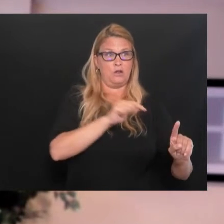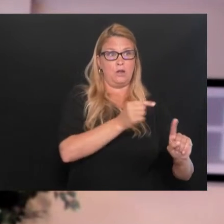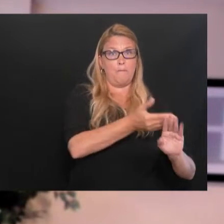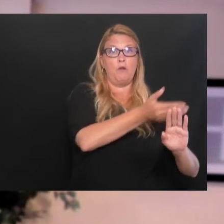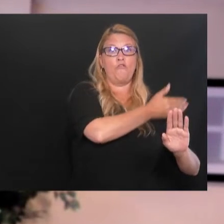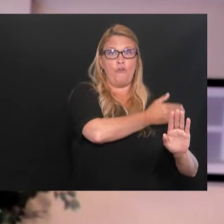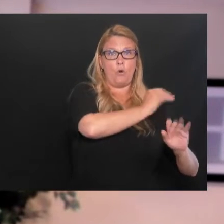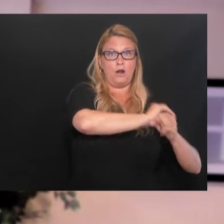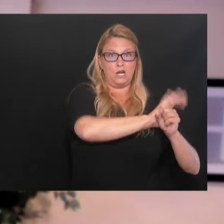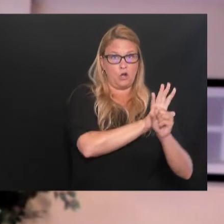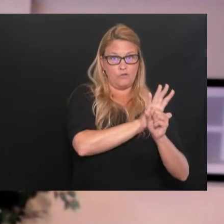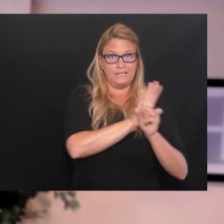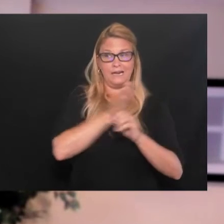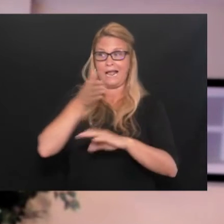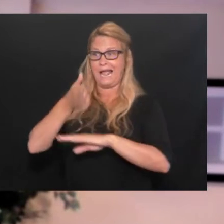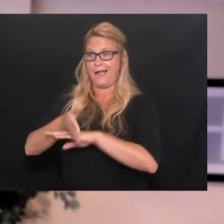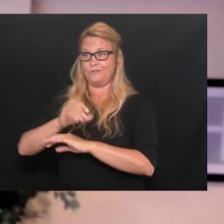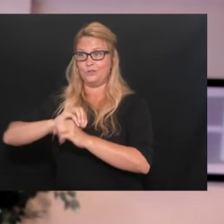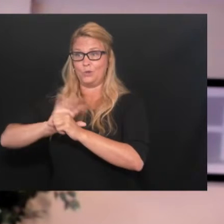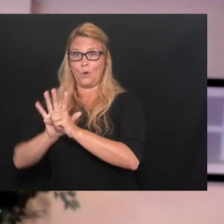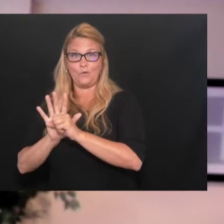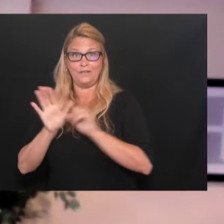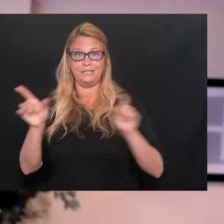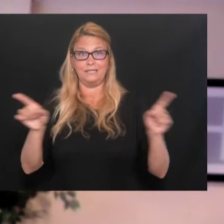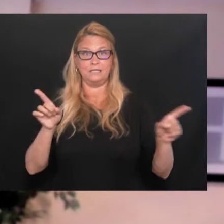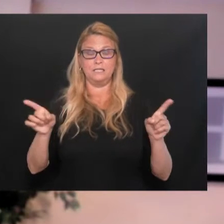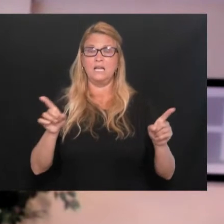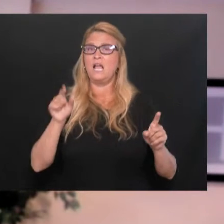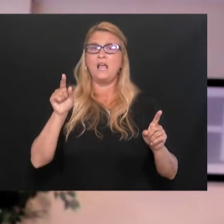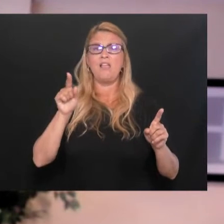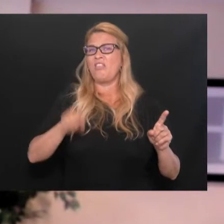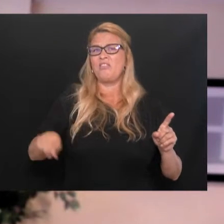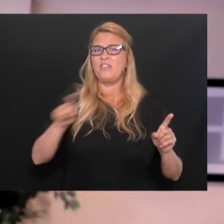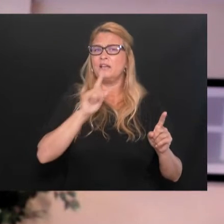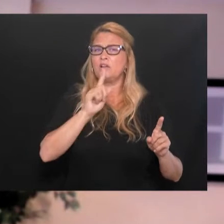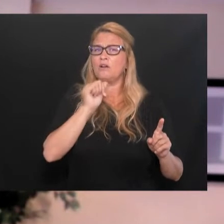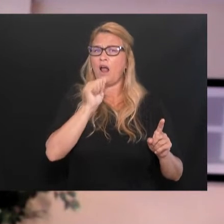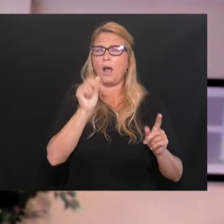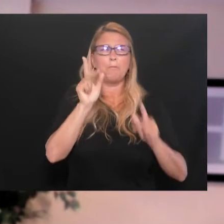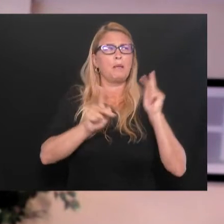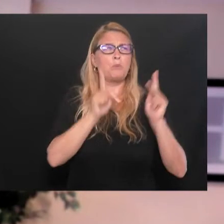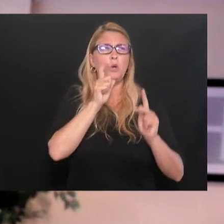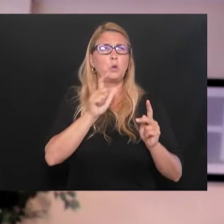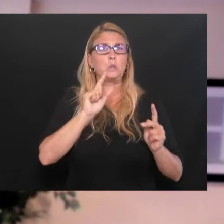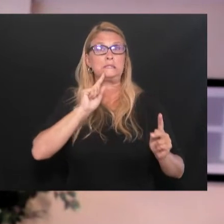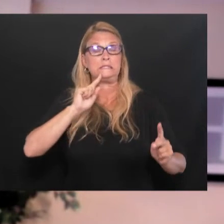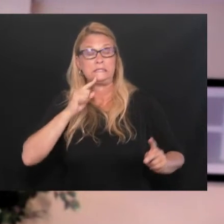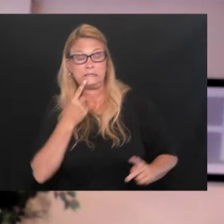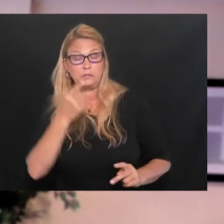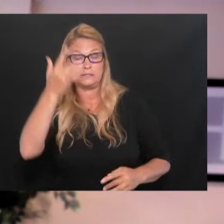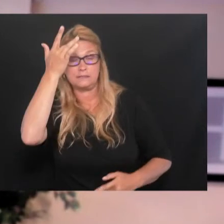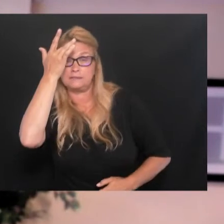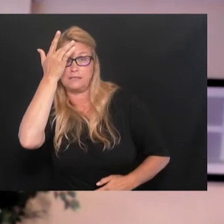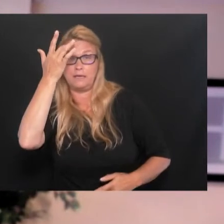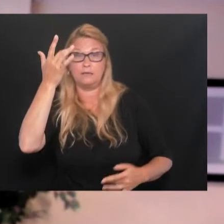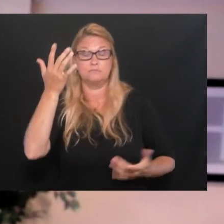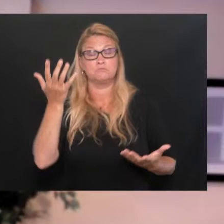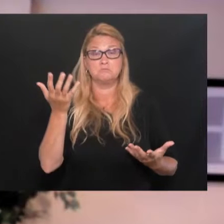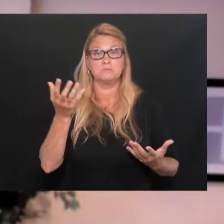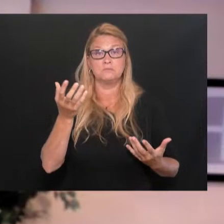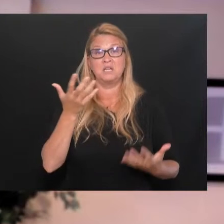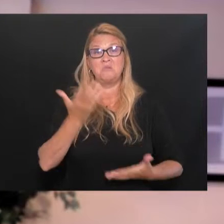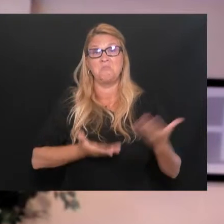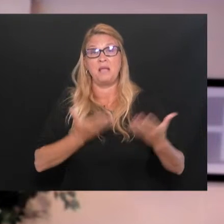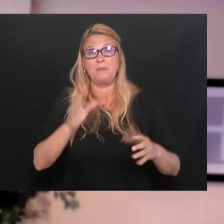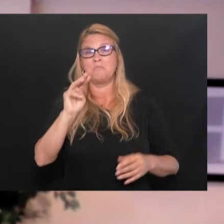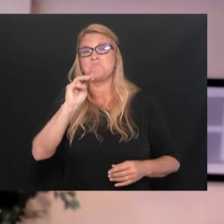infected with COVID, and this is not people that got seriously ill from COVID or even had a lot of symptoms from COVID,